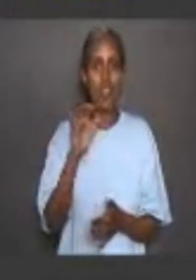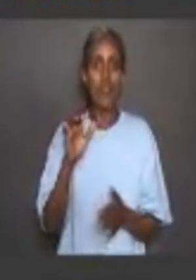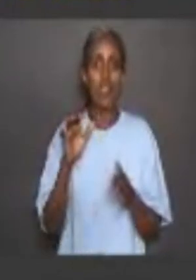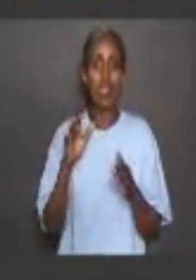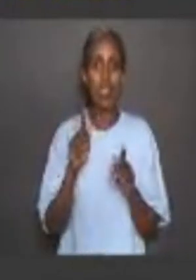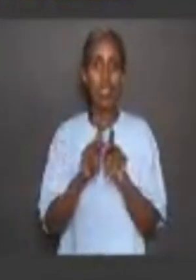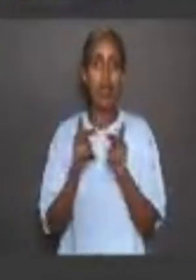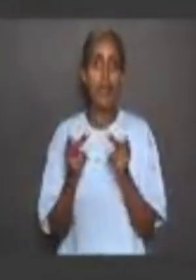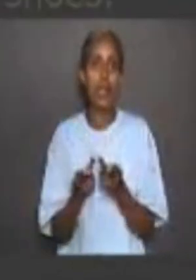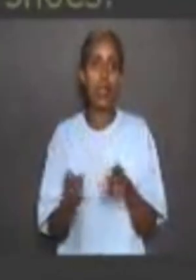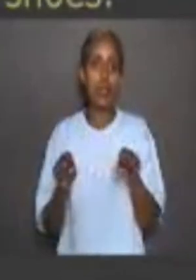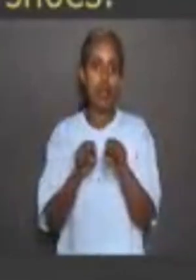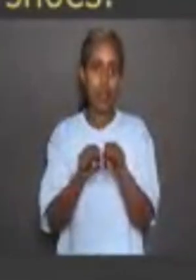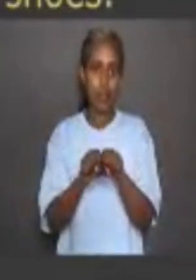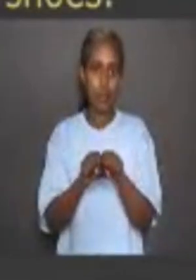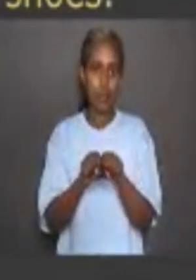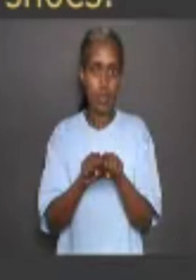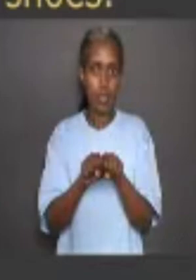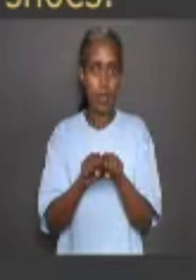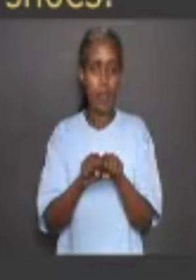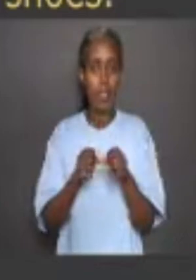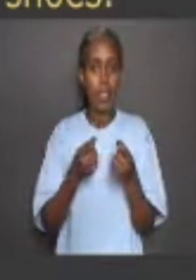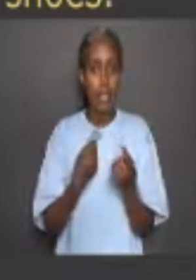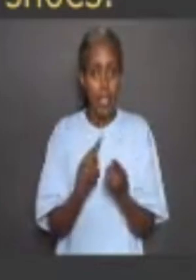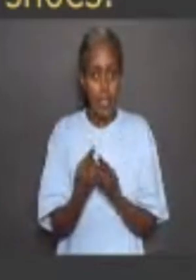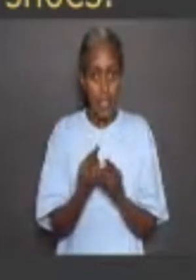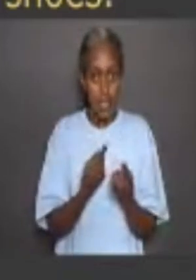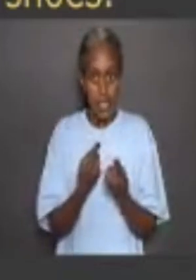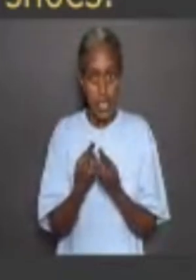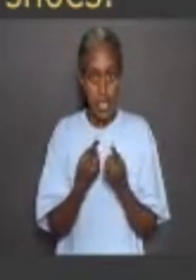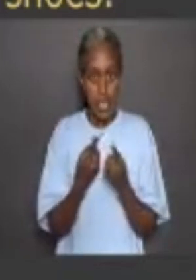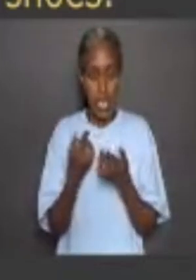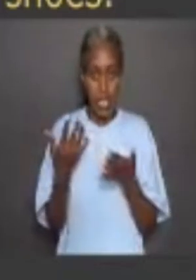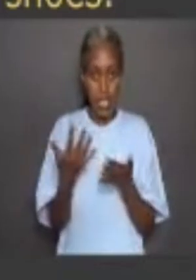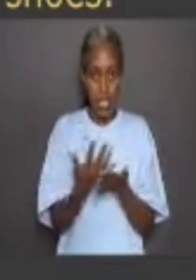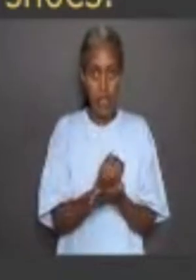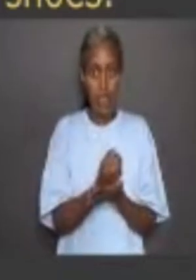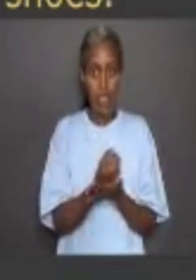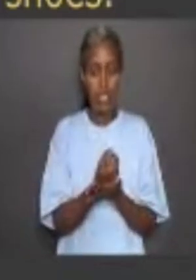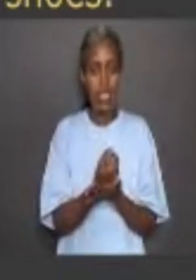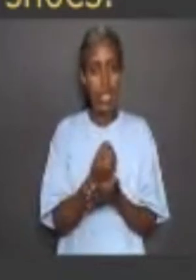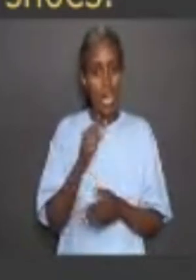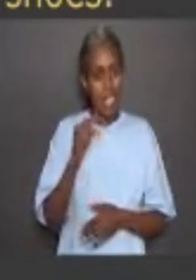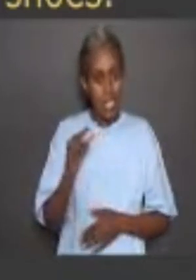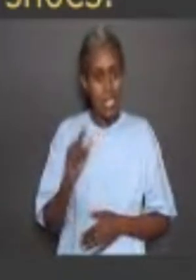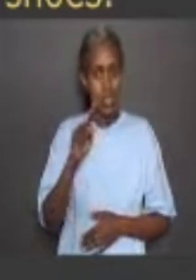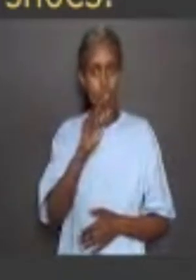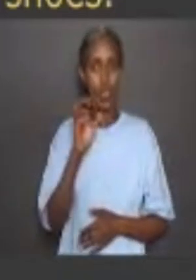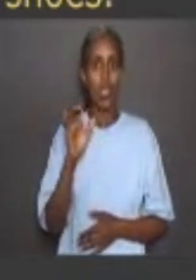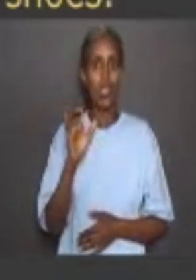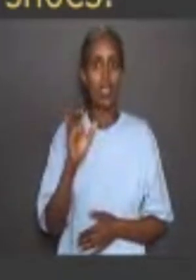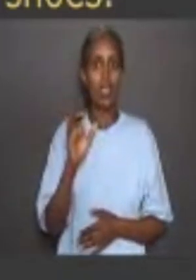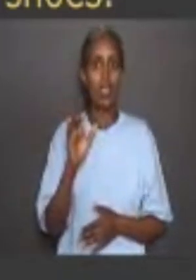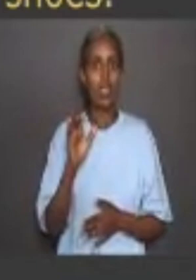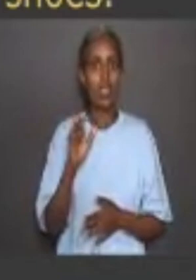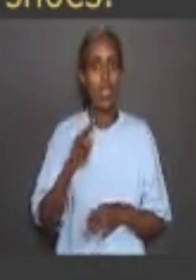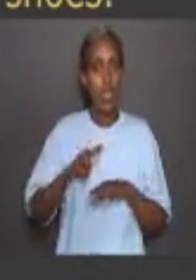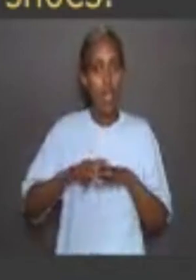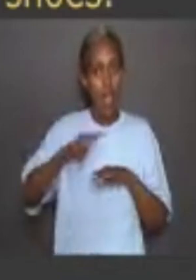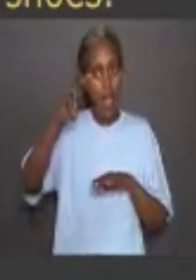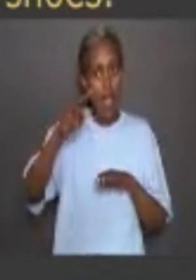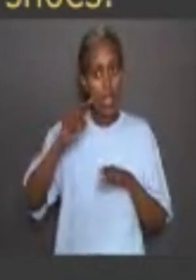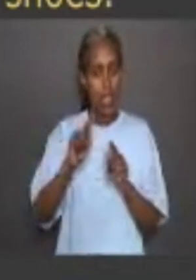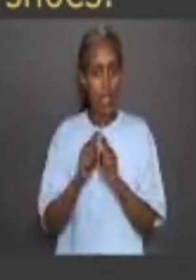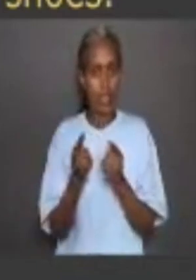shoes. A dealer calls for delivery of at least 100